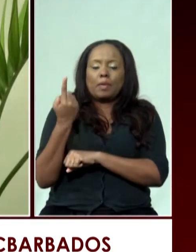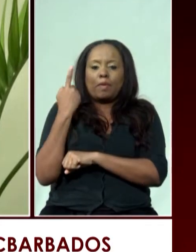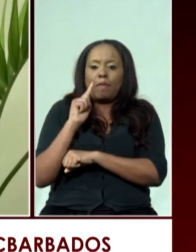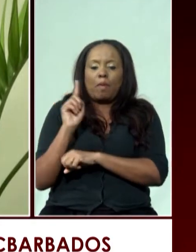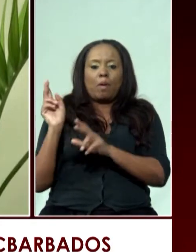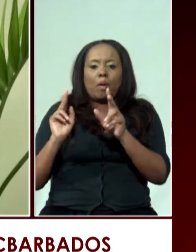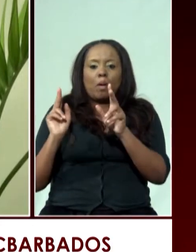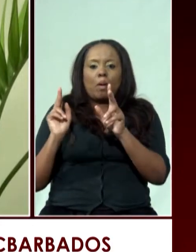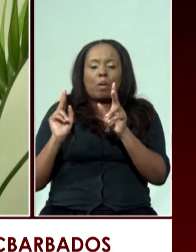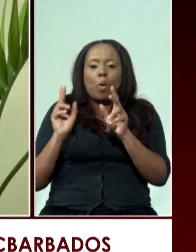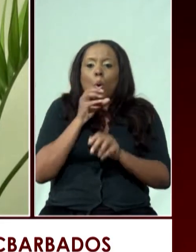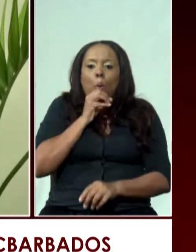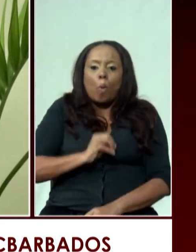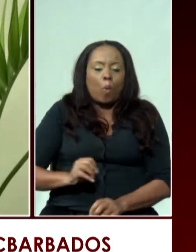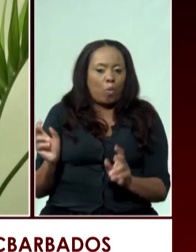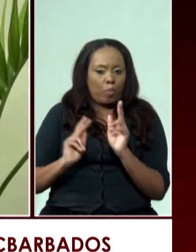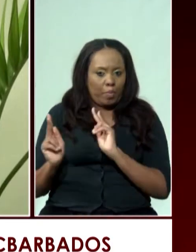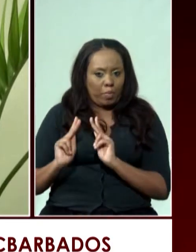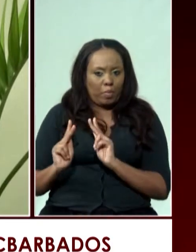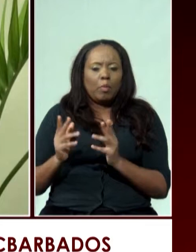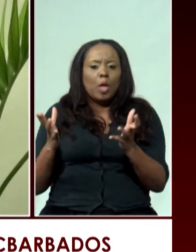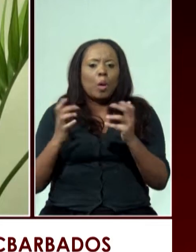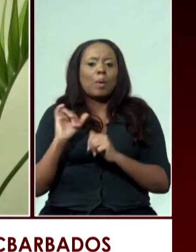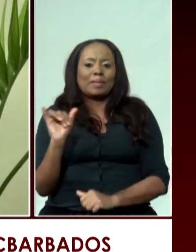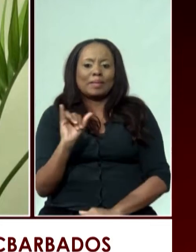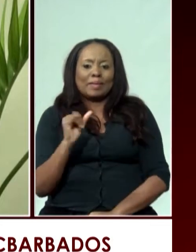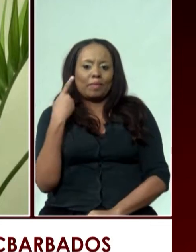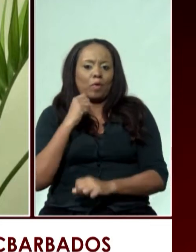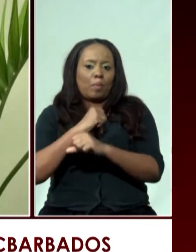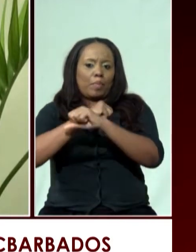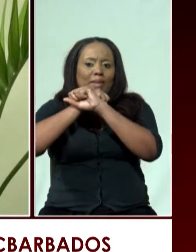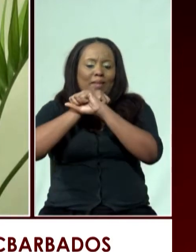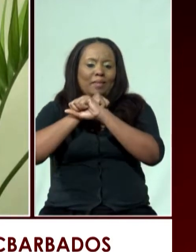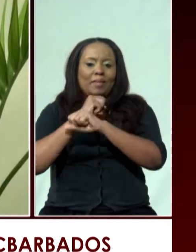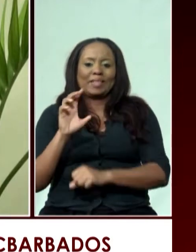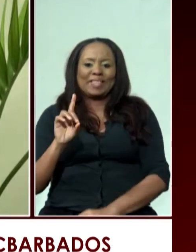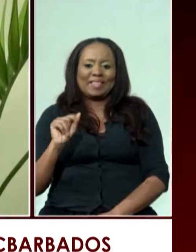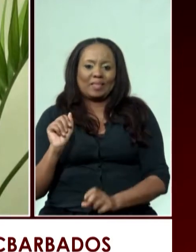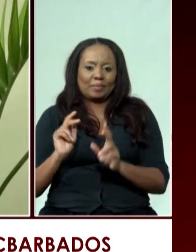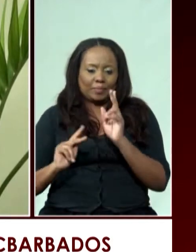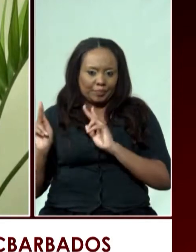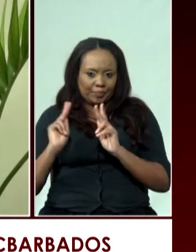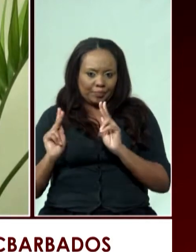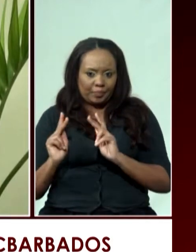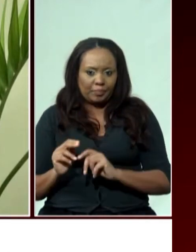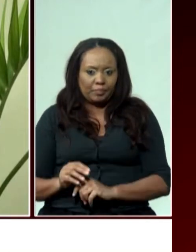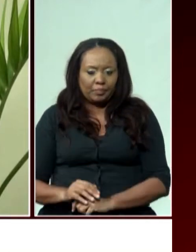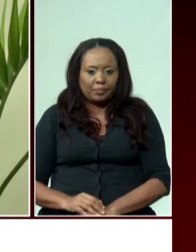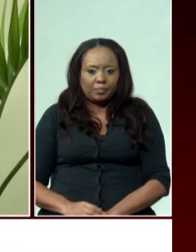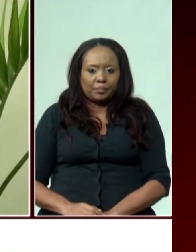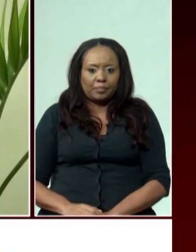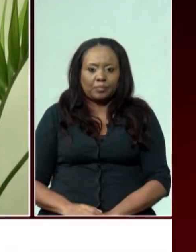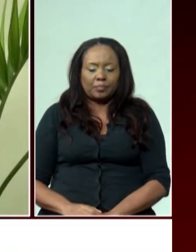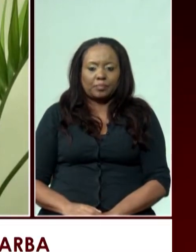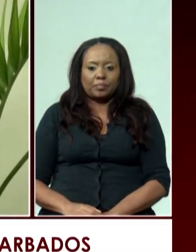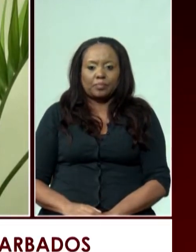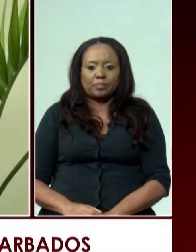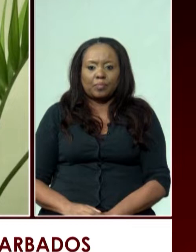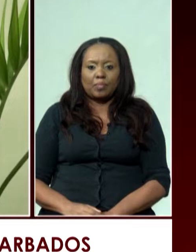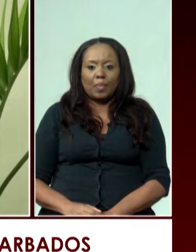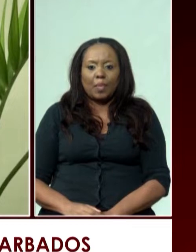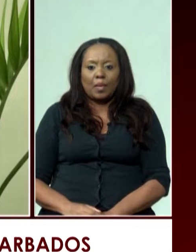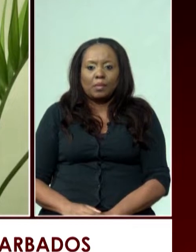you don't know how to spend the money. You never learn how to do this. So I got to do it for you. And that is financial and economic abuse. And all of those things have